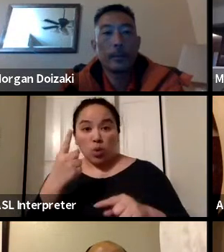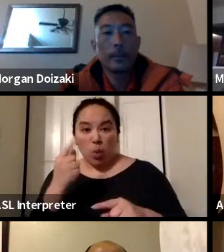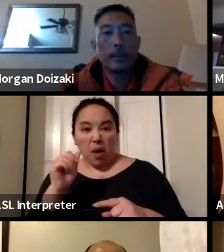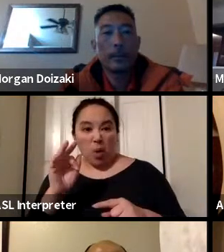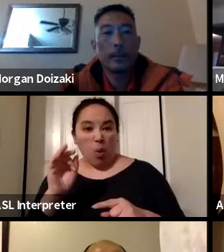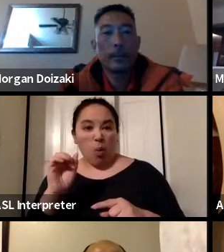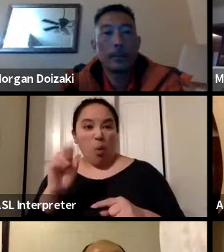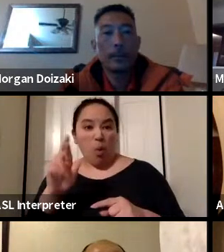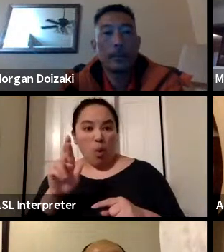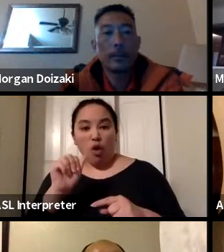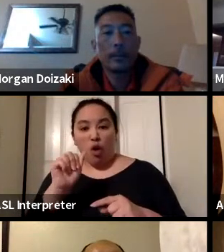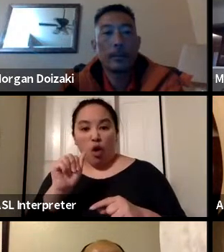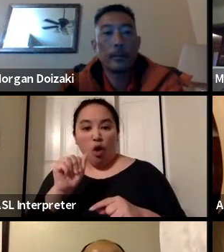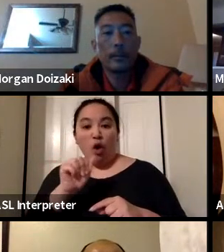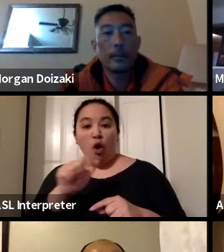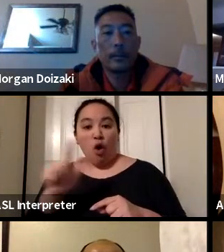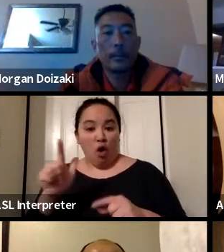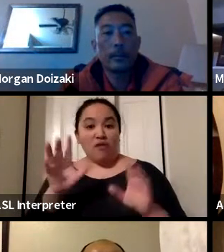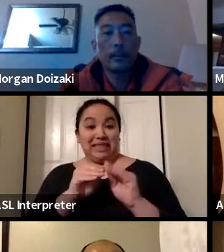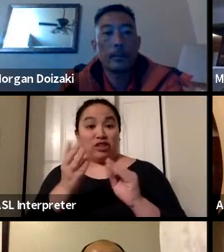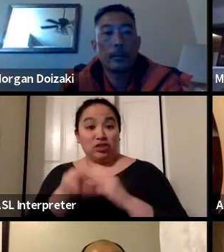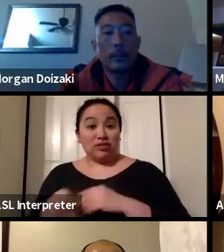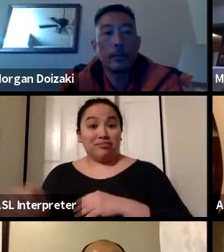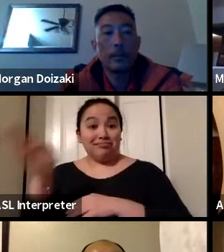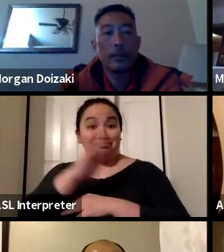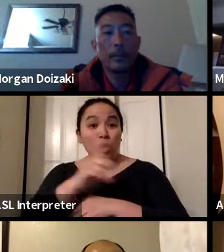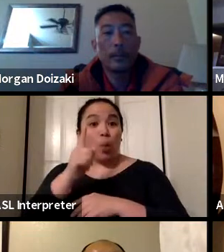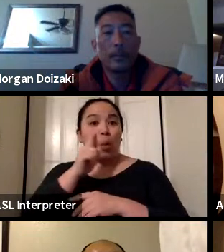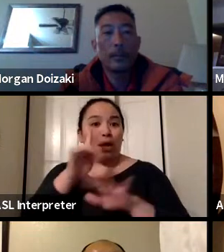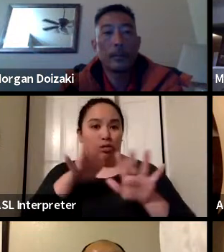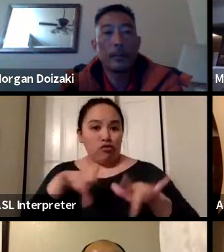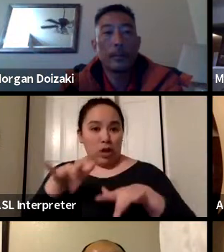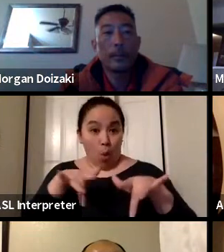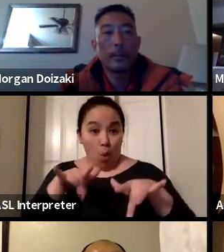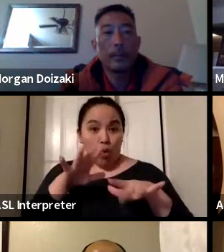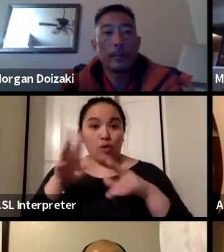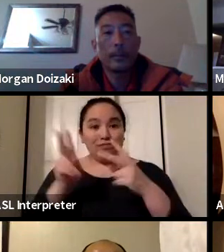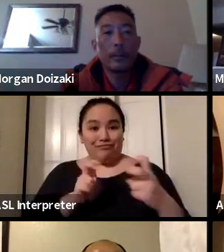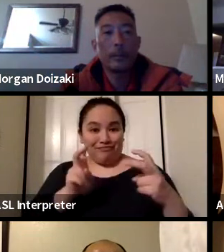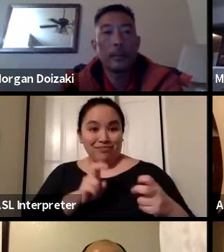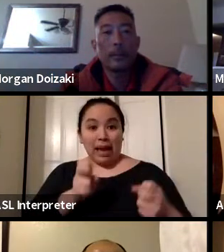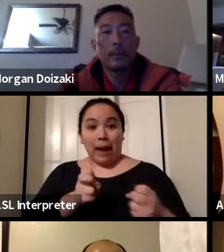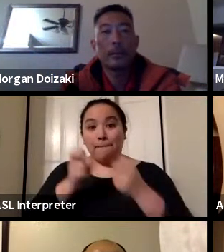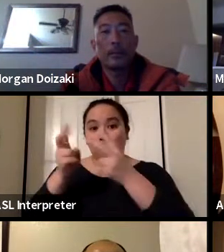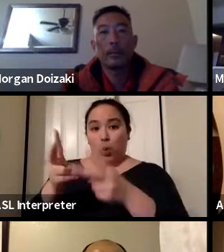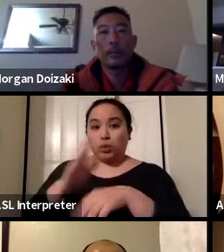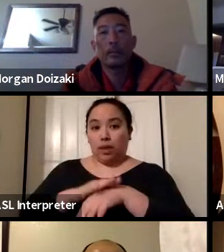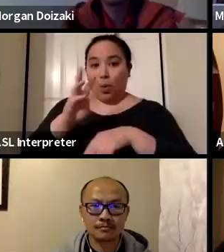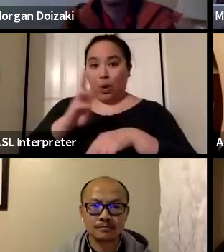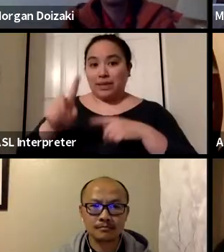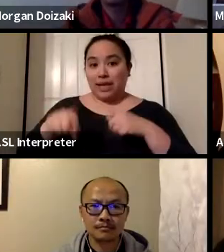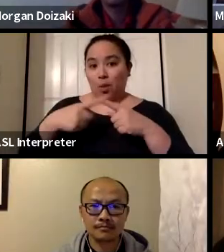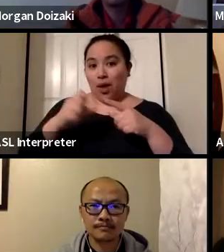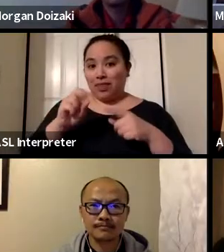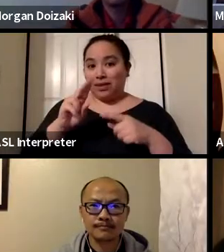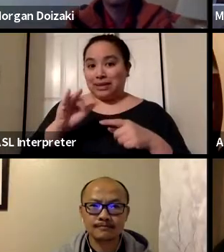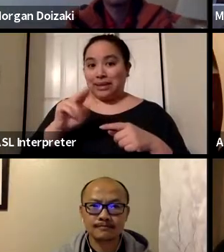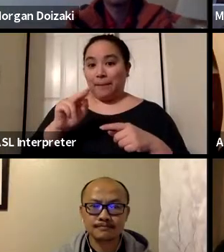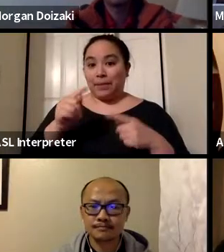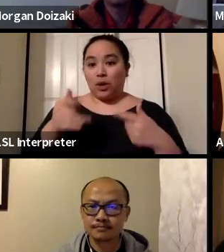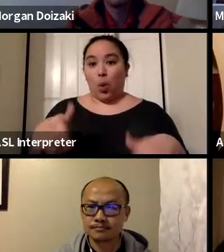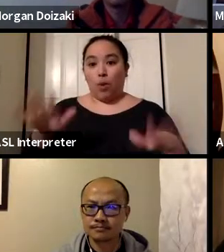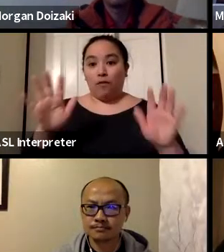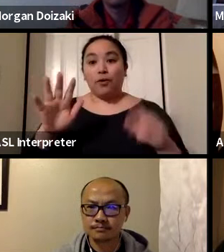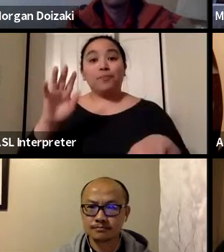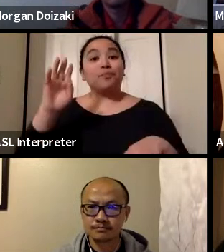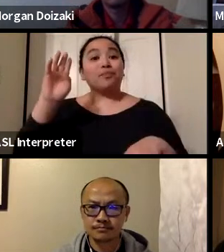sessions throughout the day, and they will be recorded and posted on the website once the summit is over. Mayor Dyer